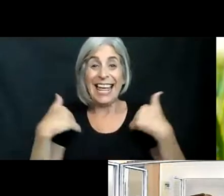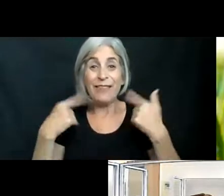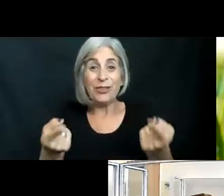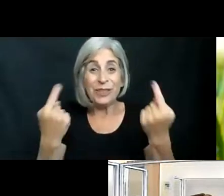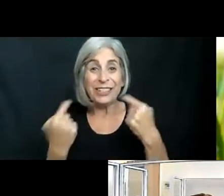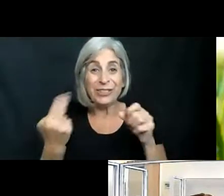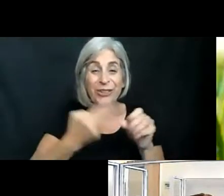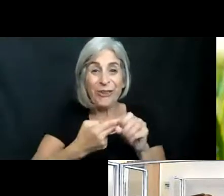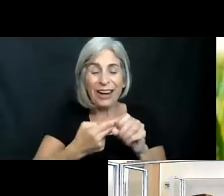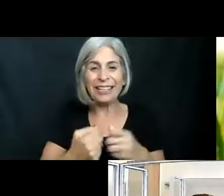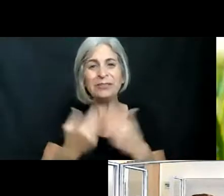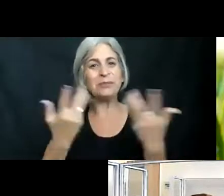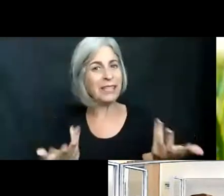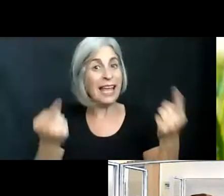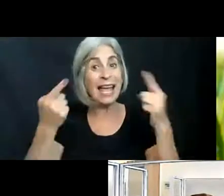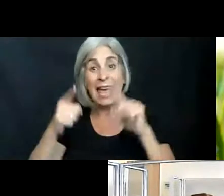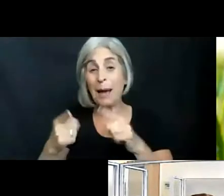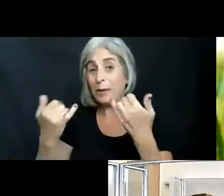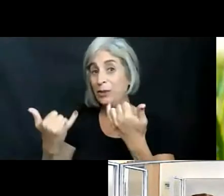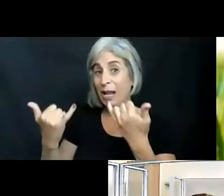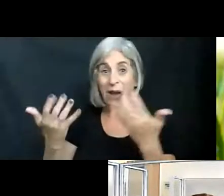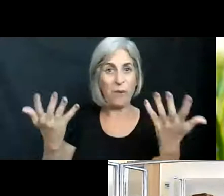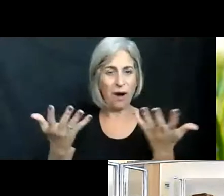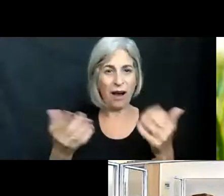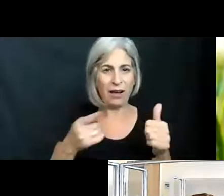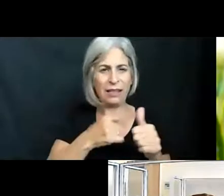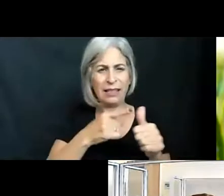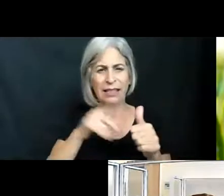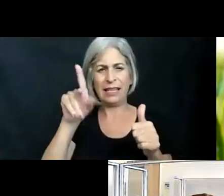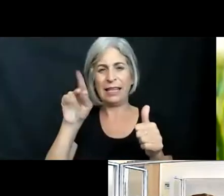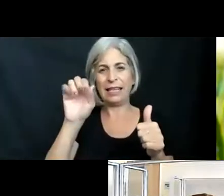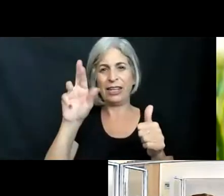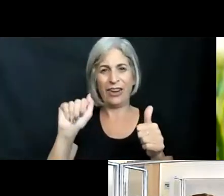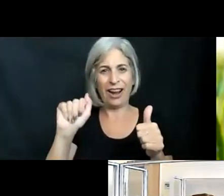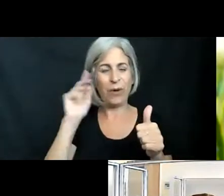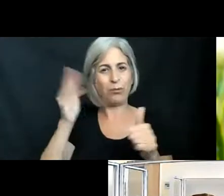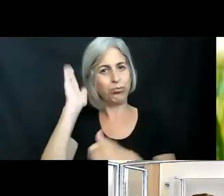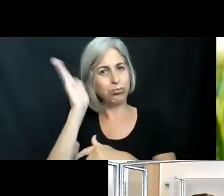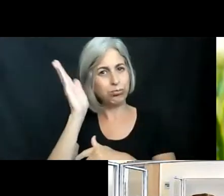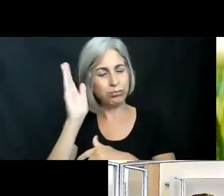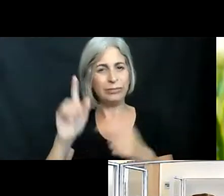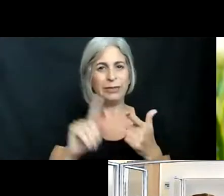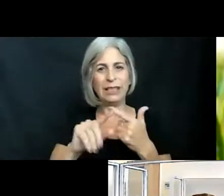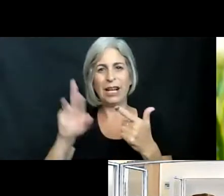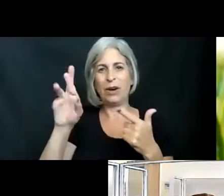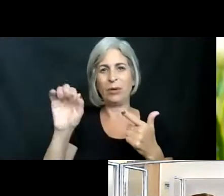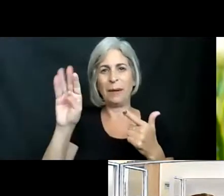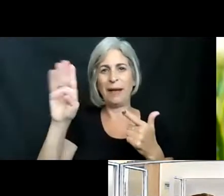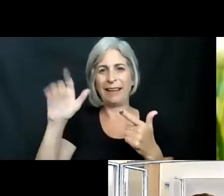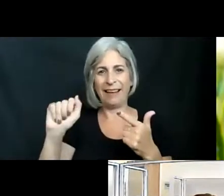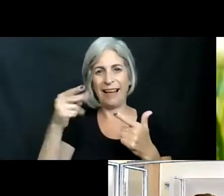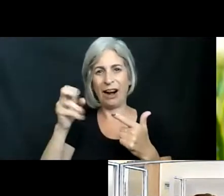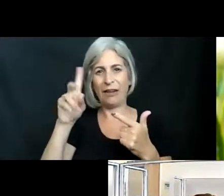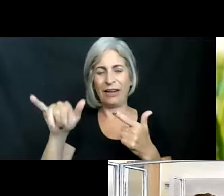So just a brief overview of how things are going to go. So we have Kira here tonight to give our presentation and Rebecca Harvey is going to give more of an